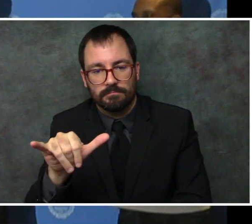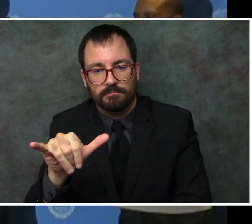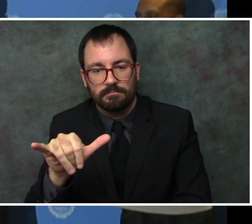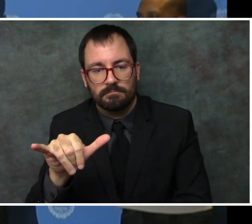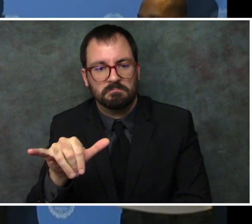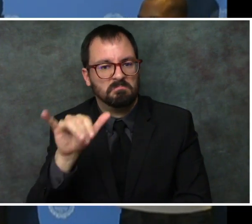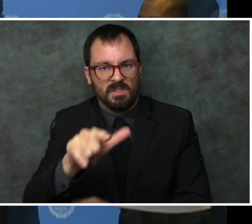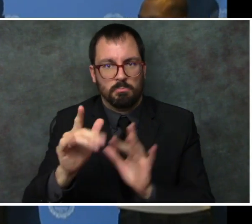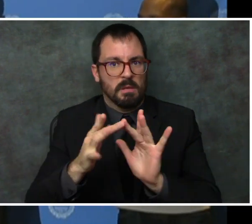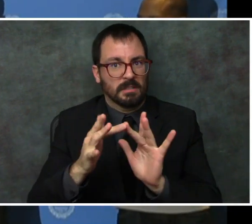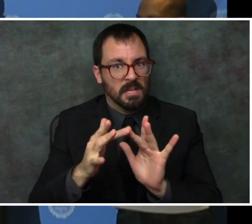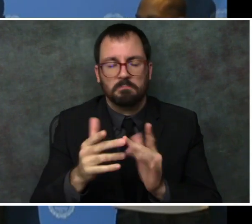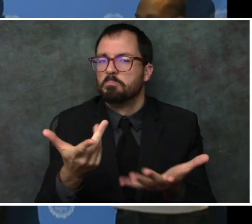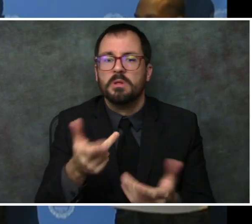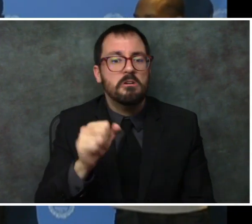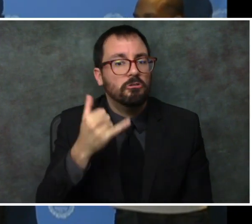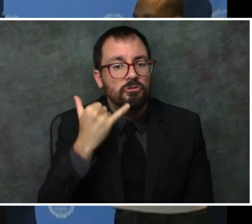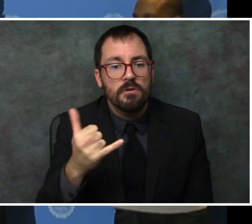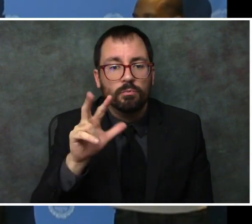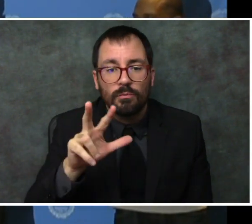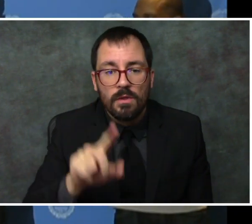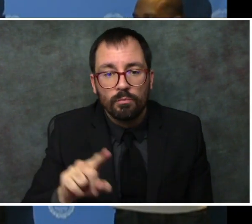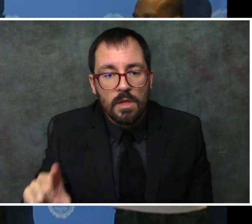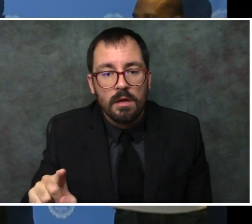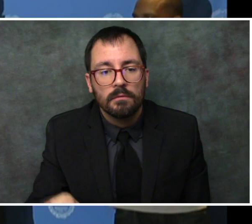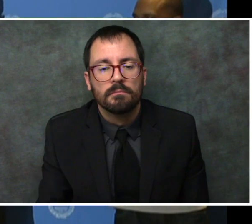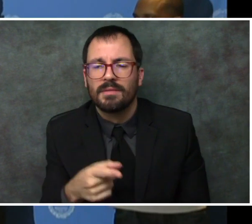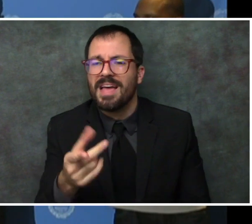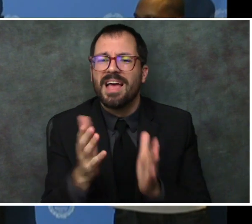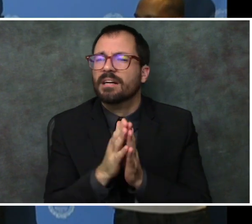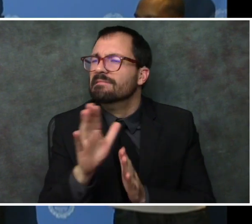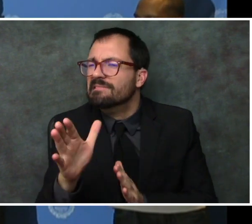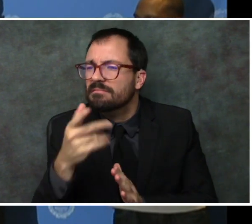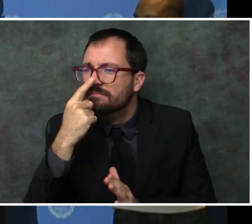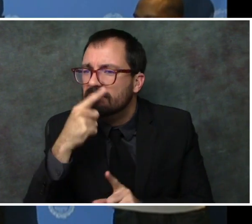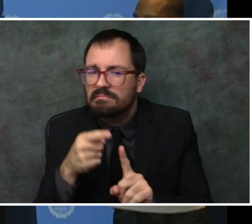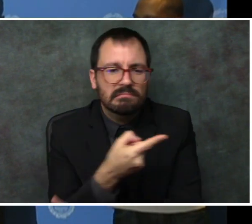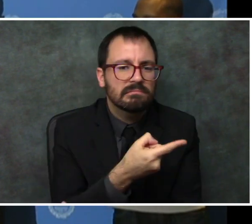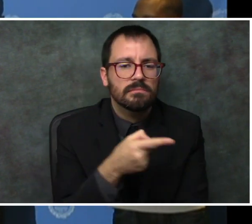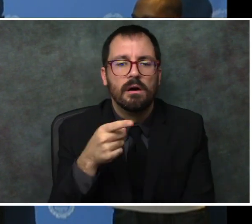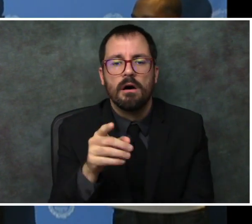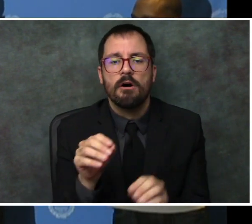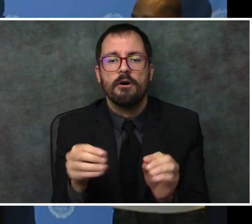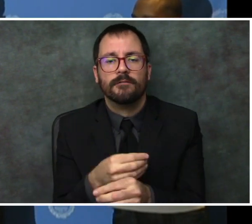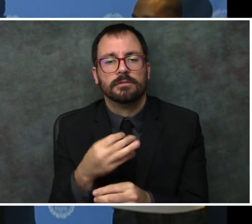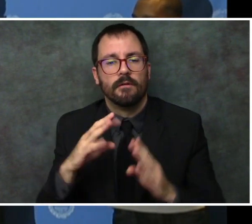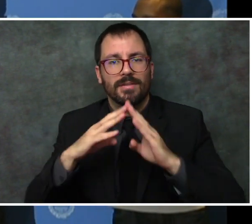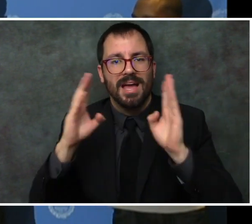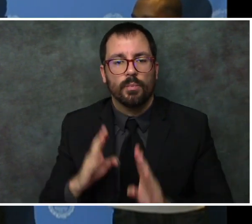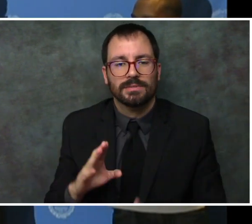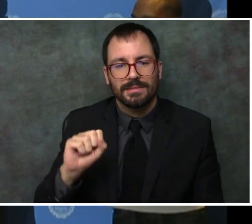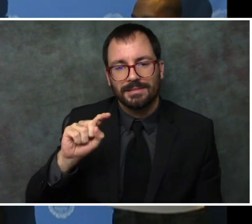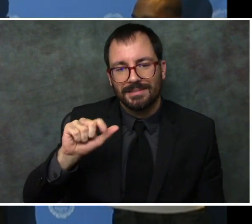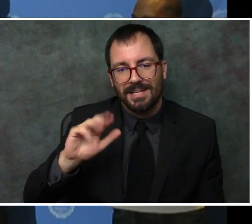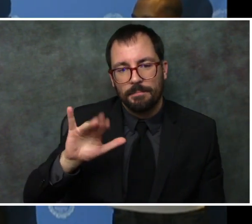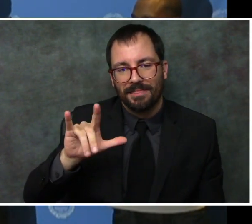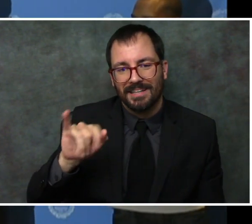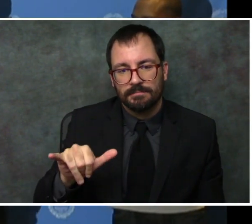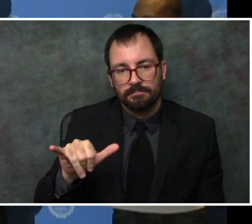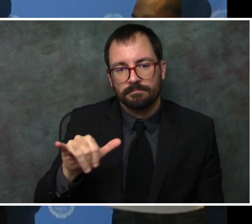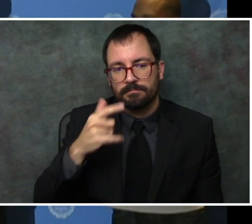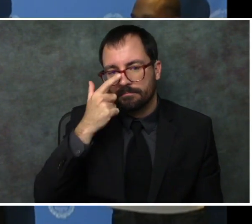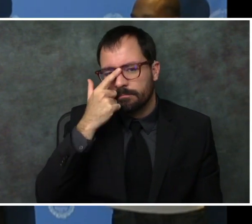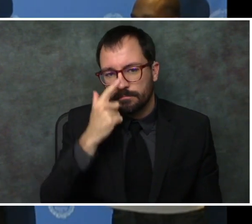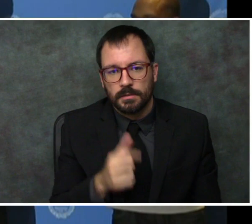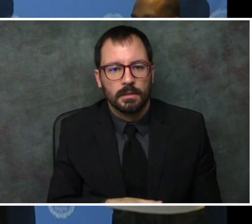boston.gov/housing-stability. Or you can simply call 311, ask for our Office of Housing Stability for us to help any way we can. With that, I'm opening up to questions